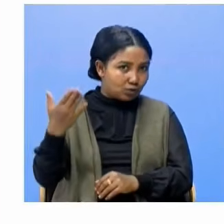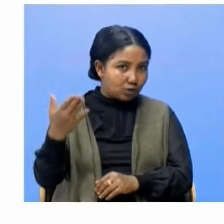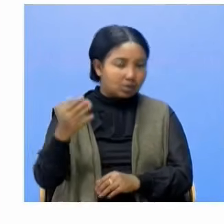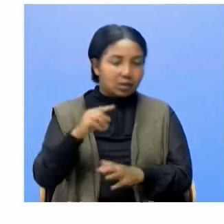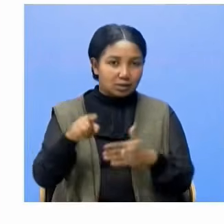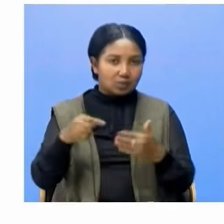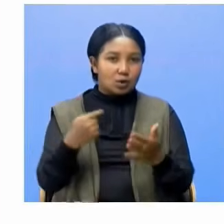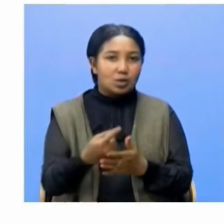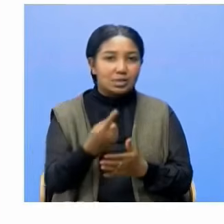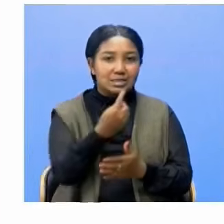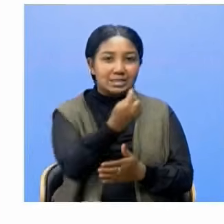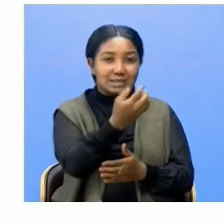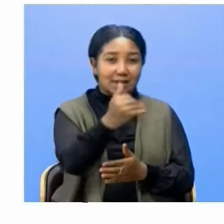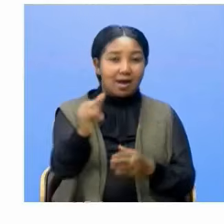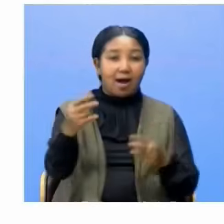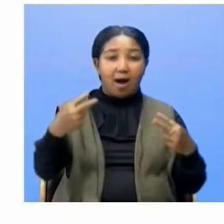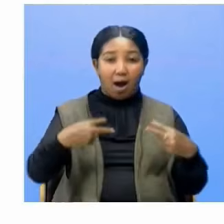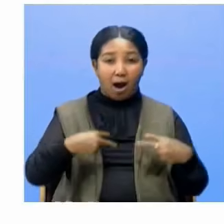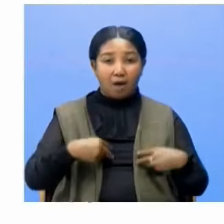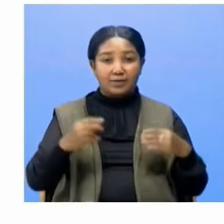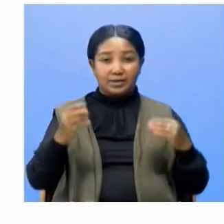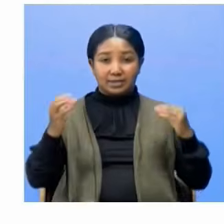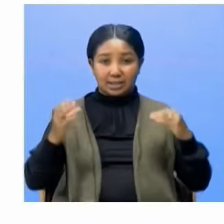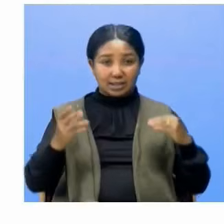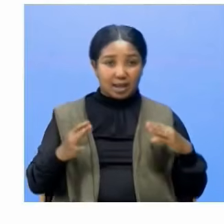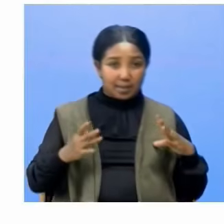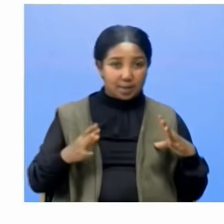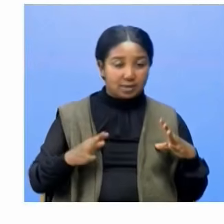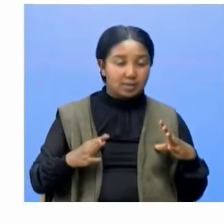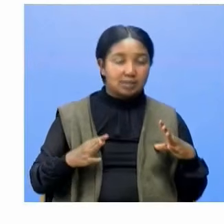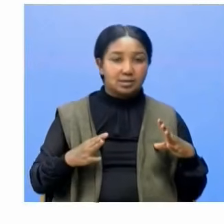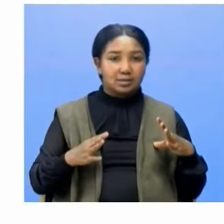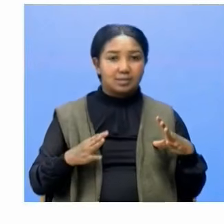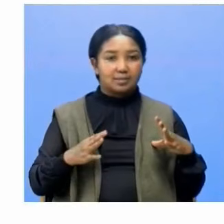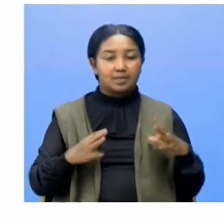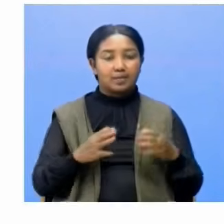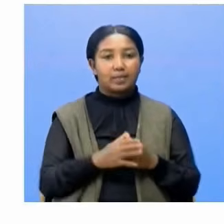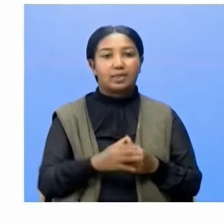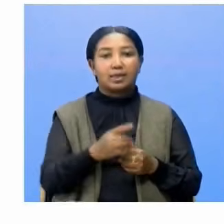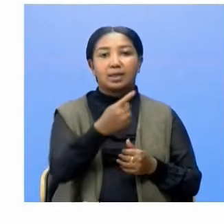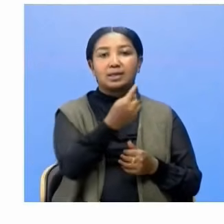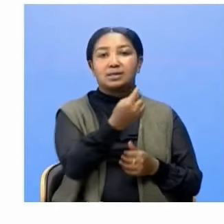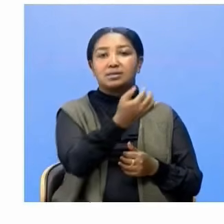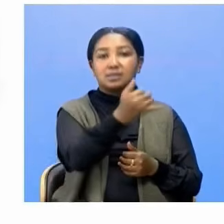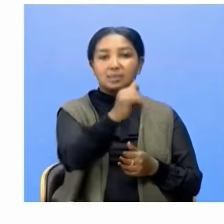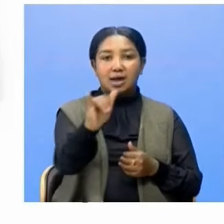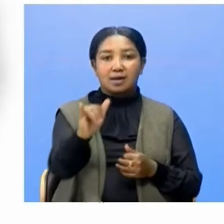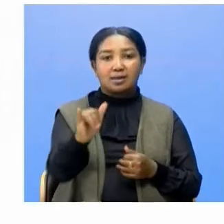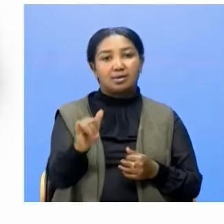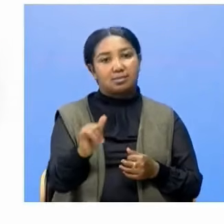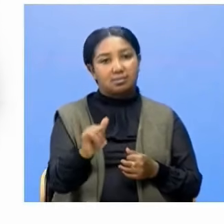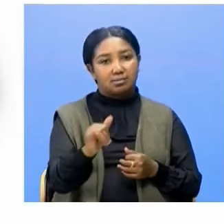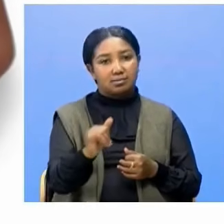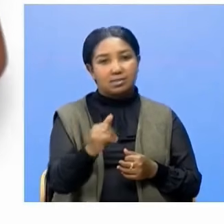They have celebrated their graduation.